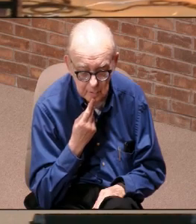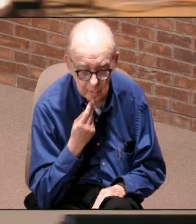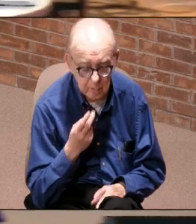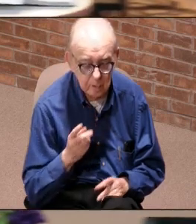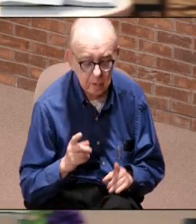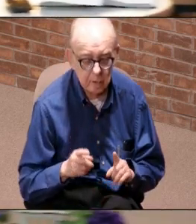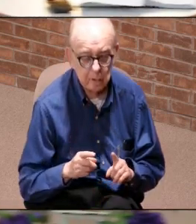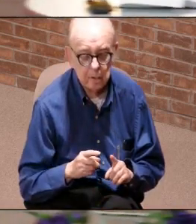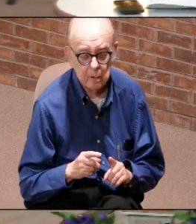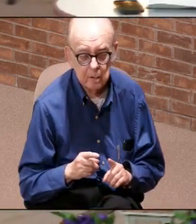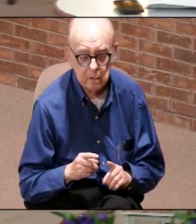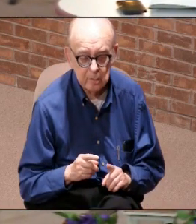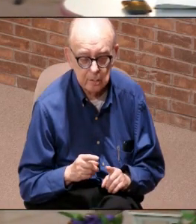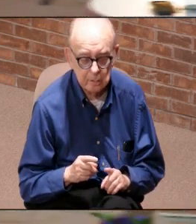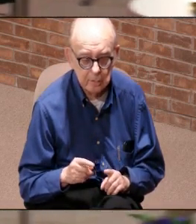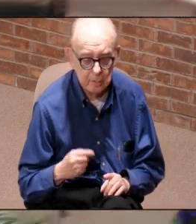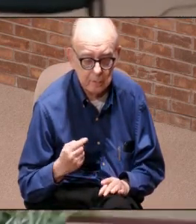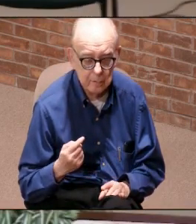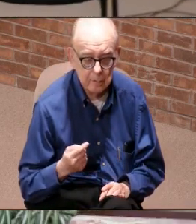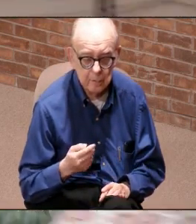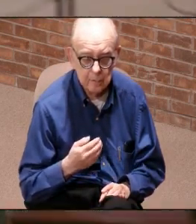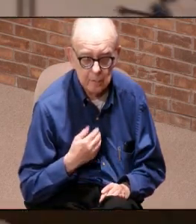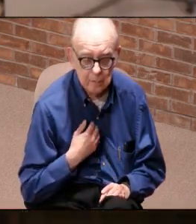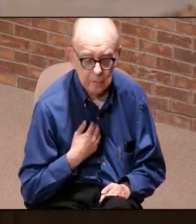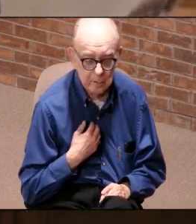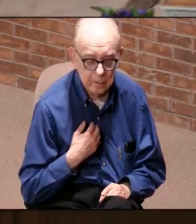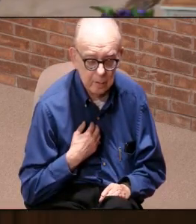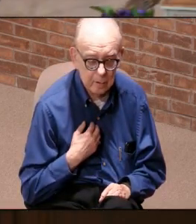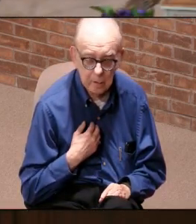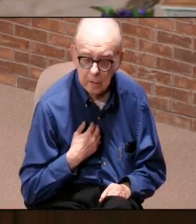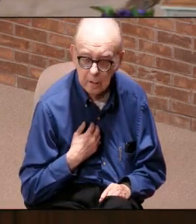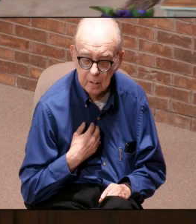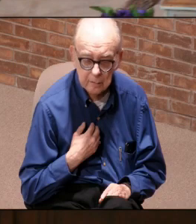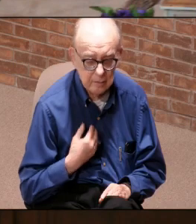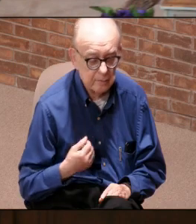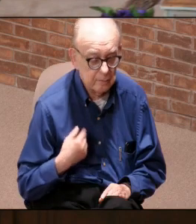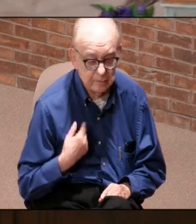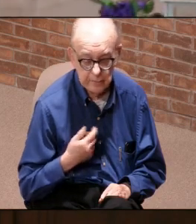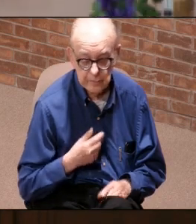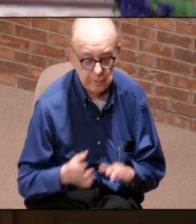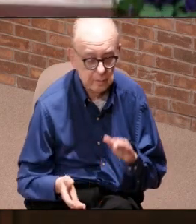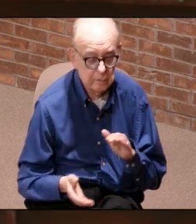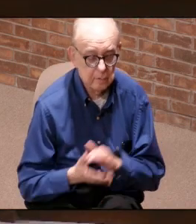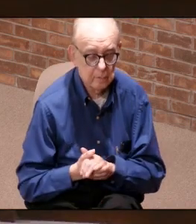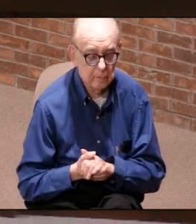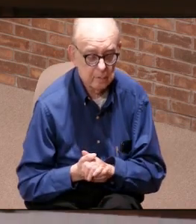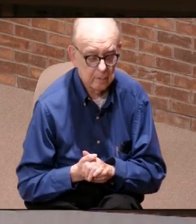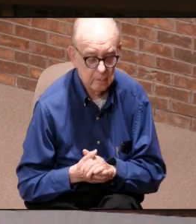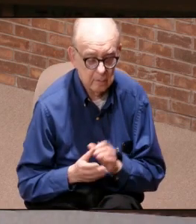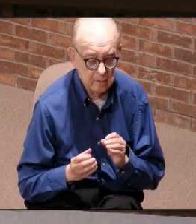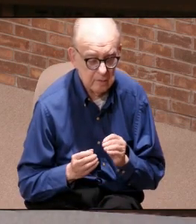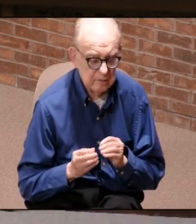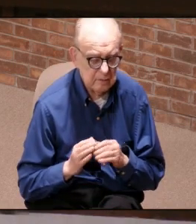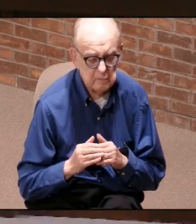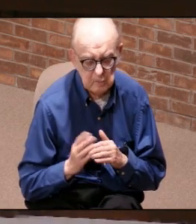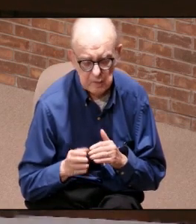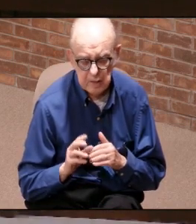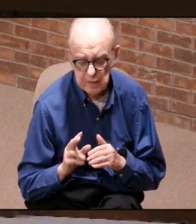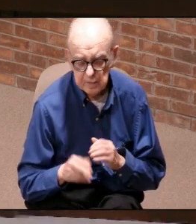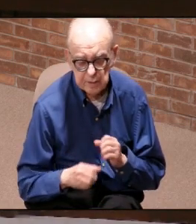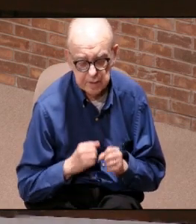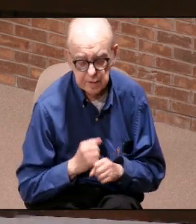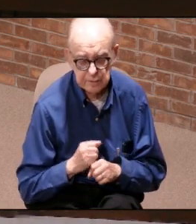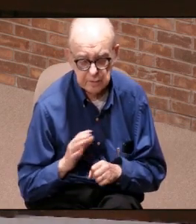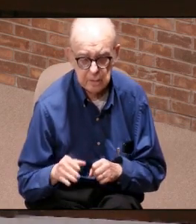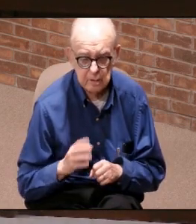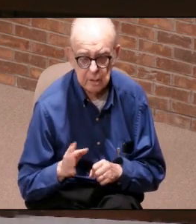when we had our first, we had been married a little over 3 years,